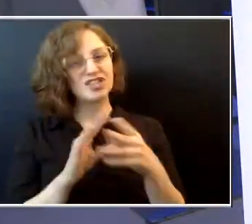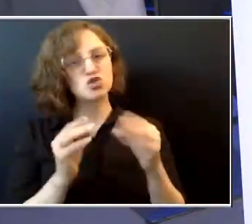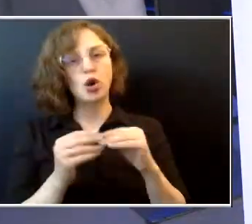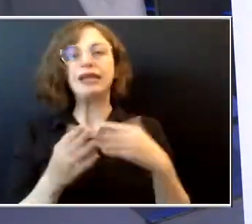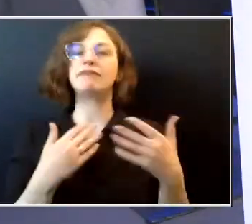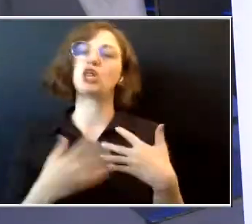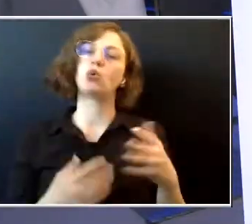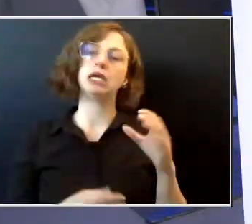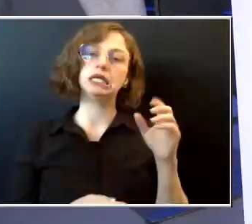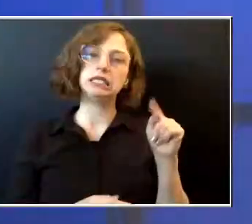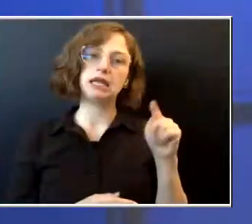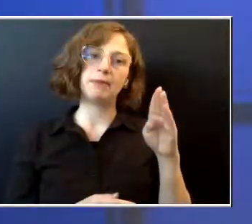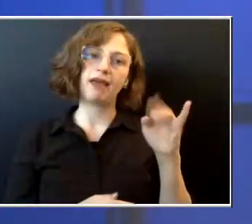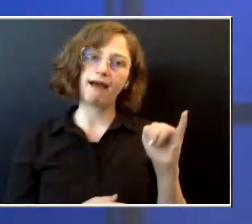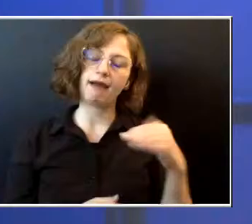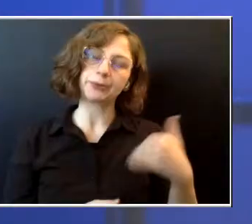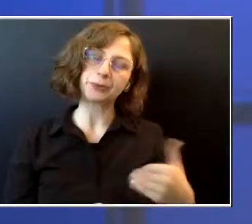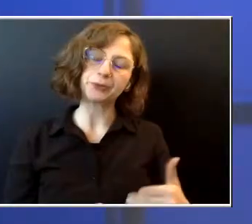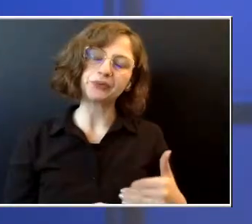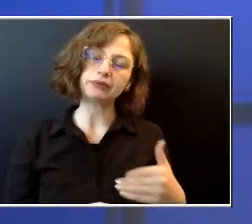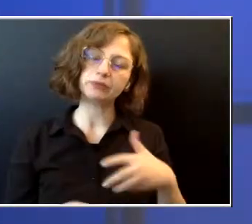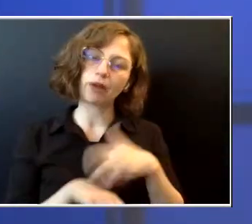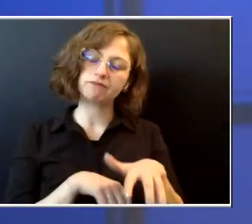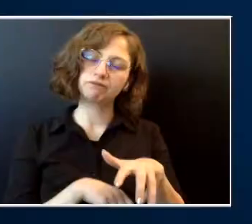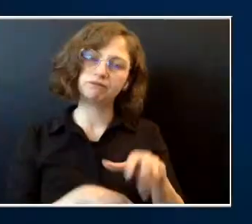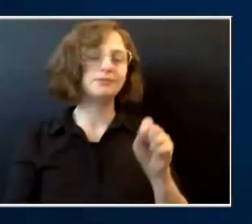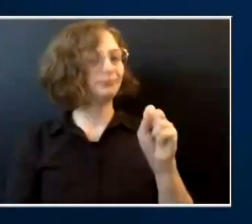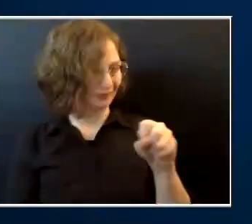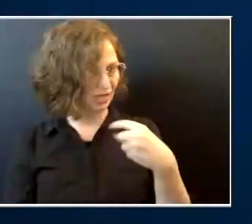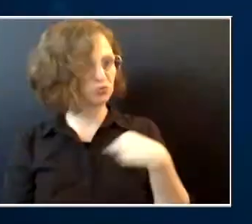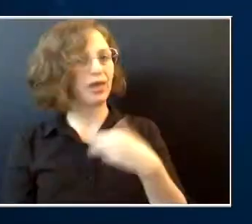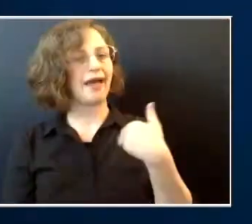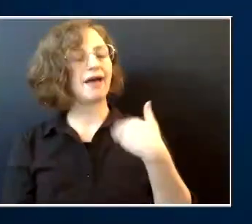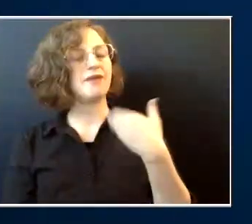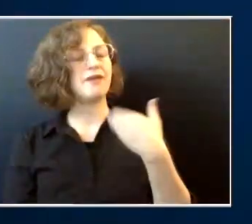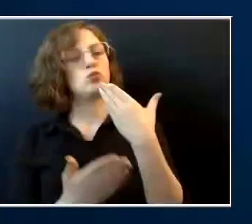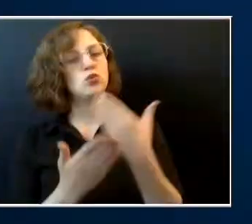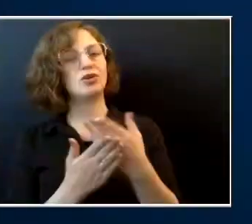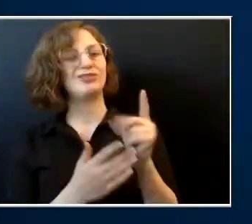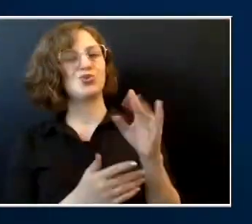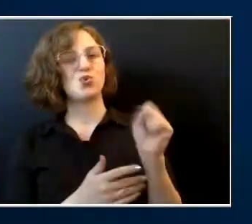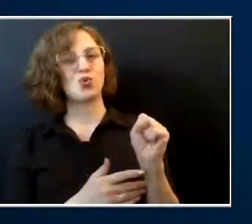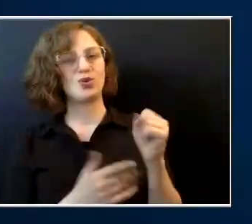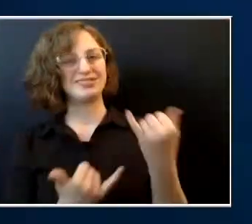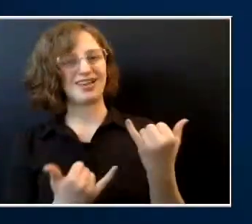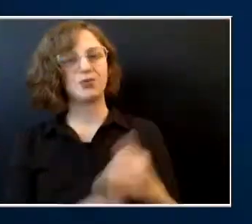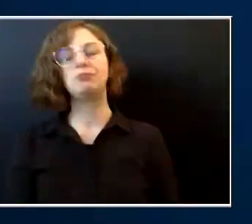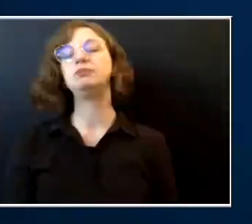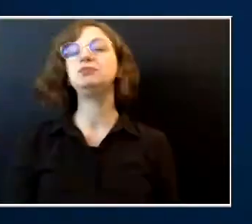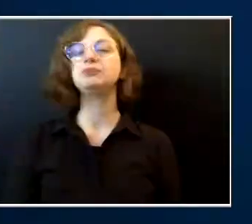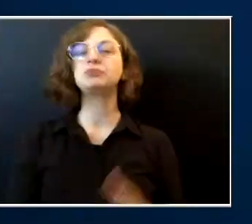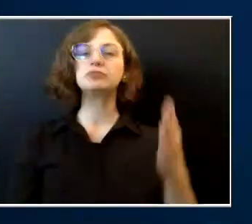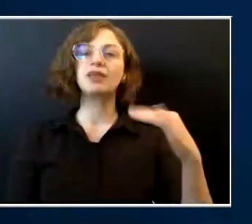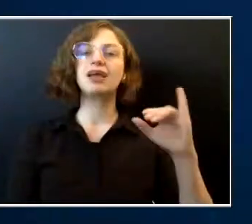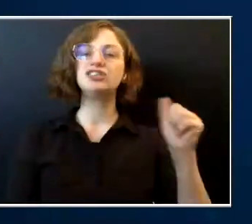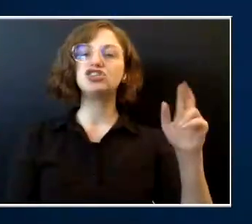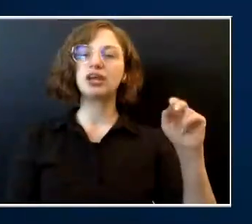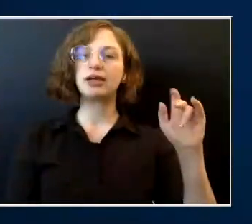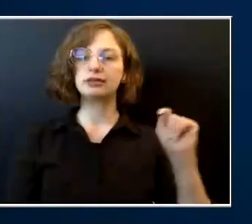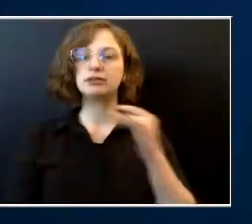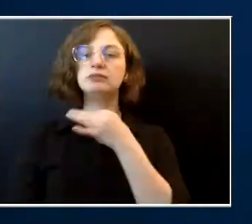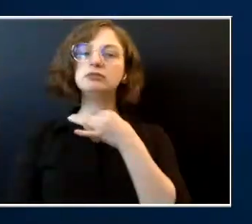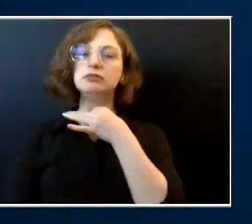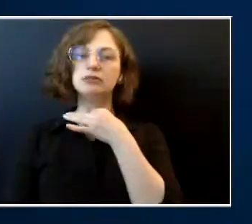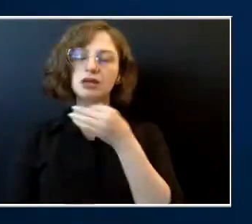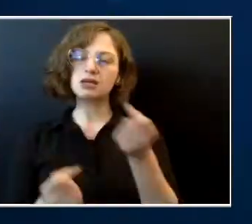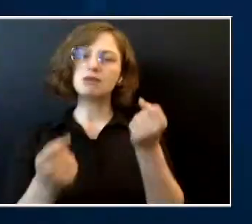definitely. I think we have really good tools to use now. Janet wants to know if it's true that many published studies can't be